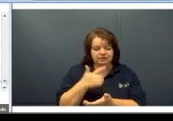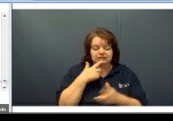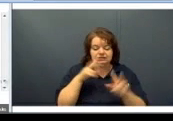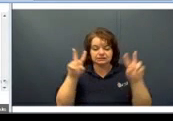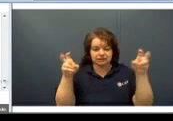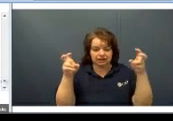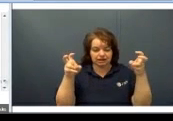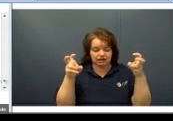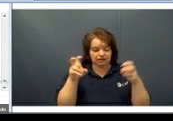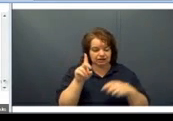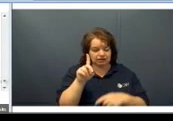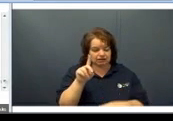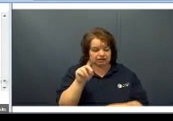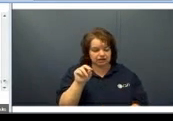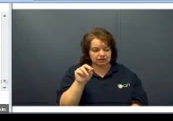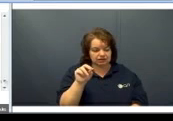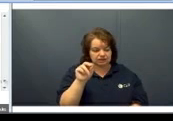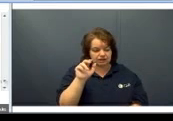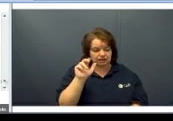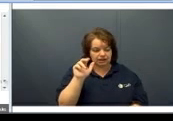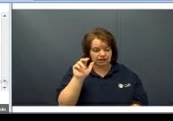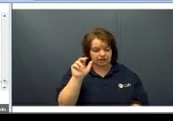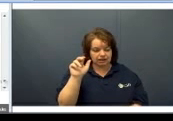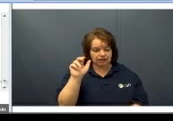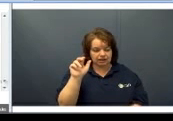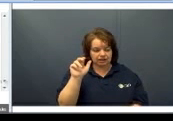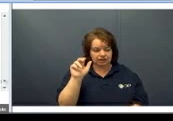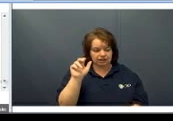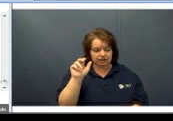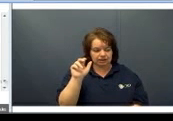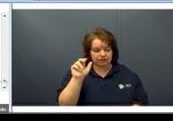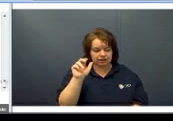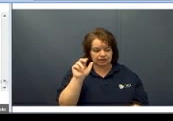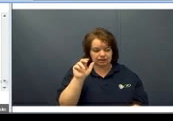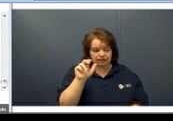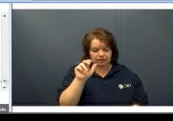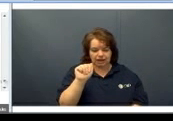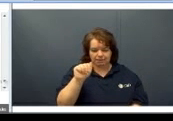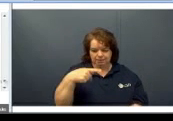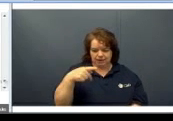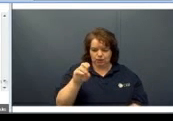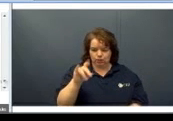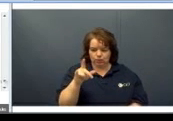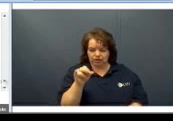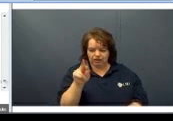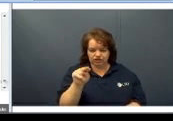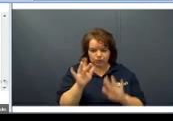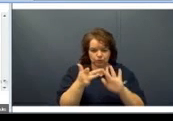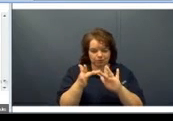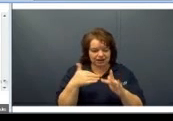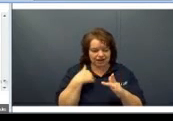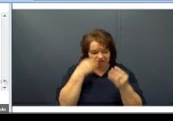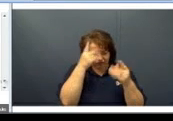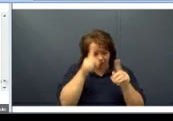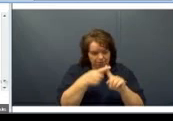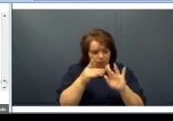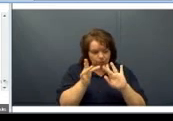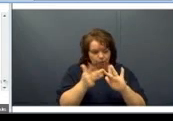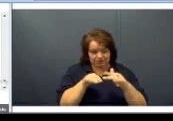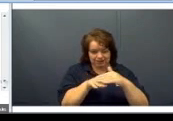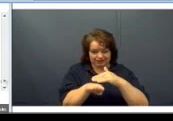I believe, which says, does the AT Coalition website have information about website